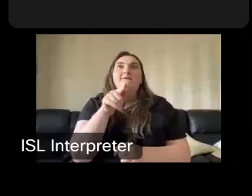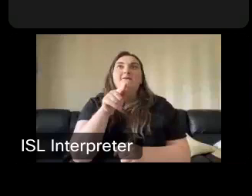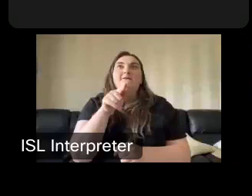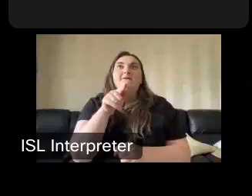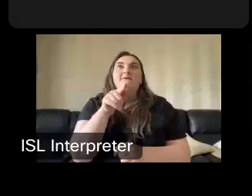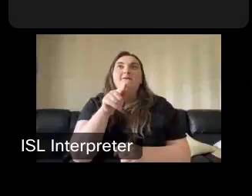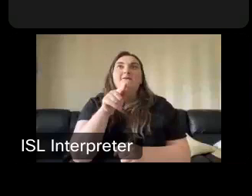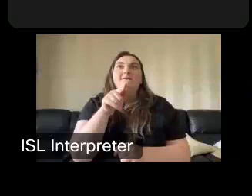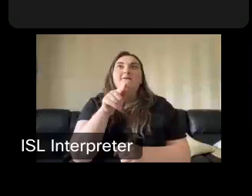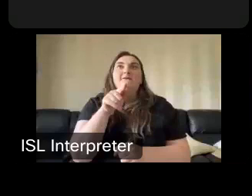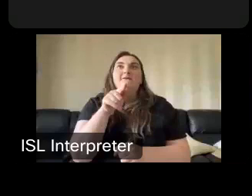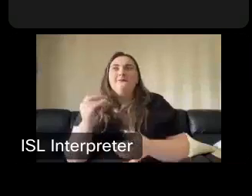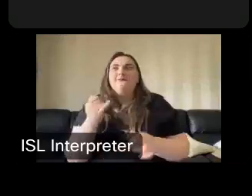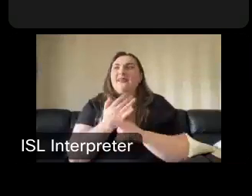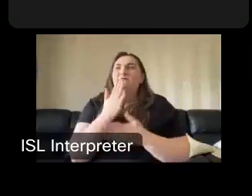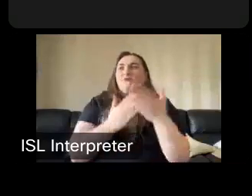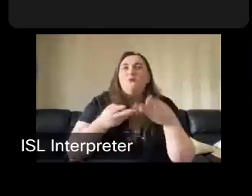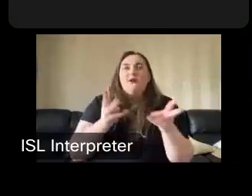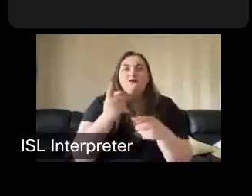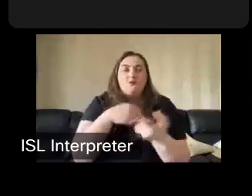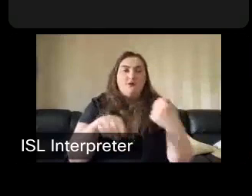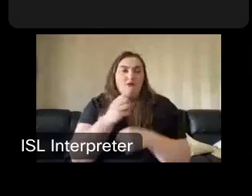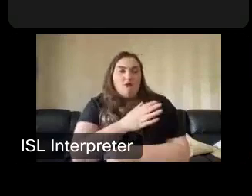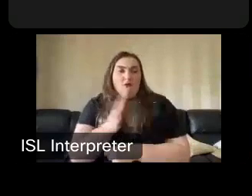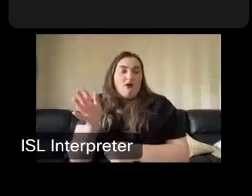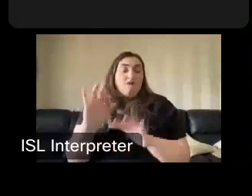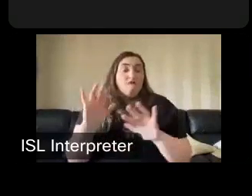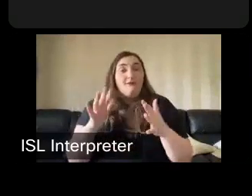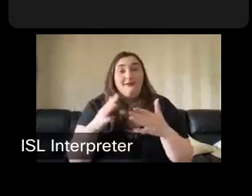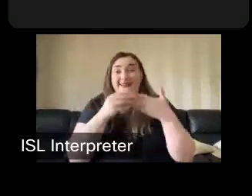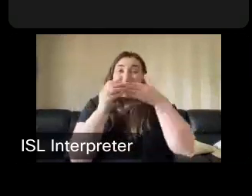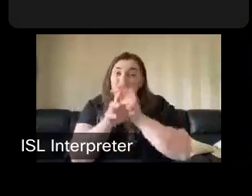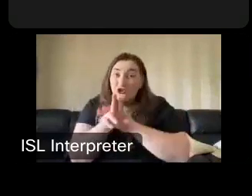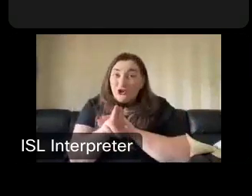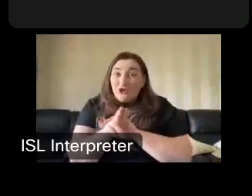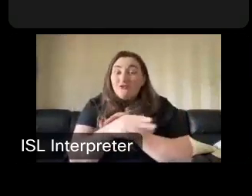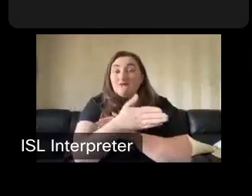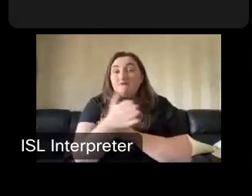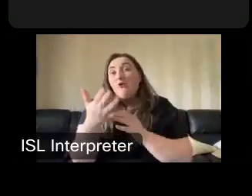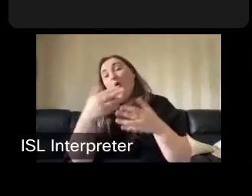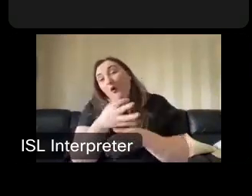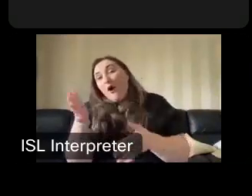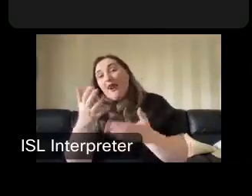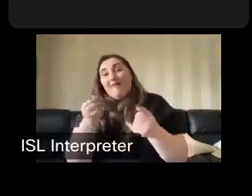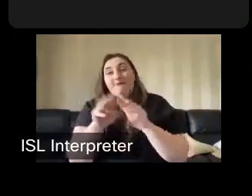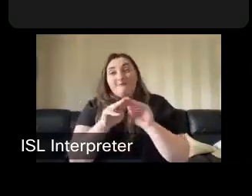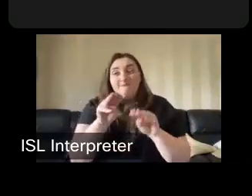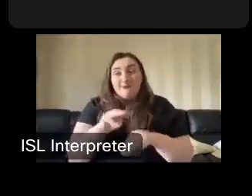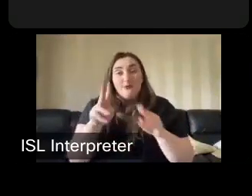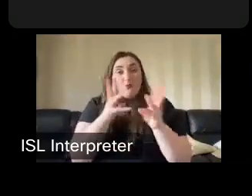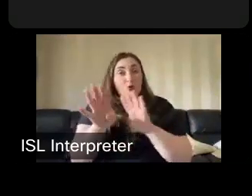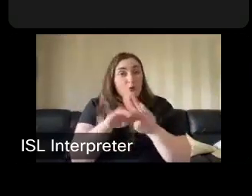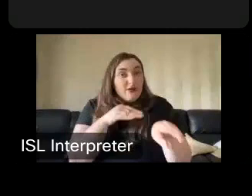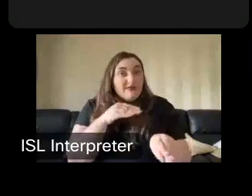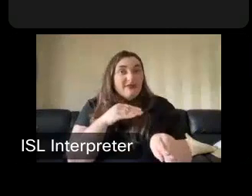all, in ways, you are all probably leaders. You all have people under you and with you that you